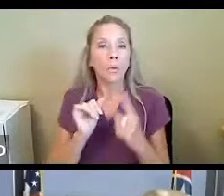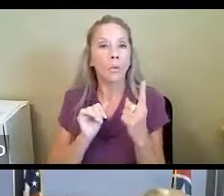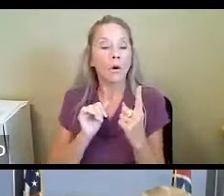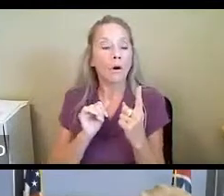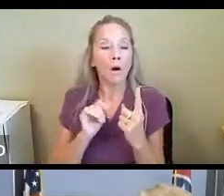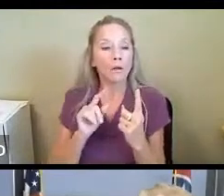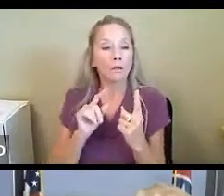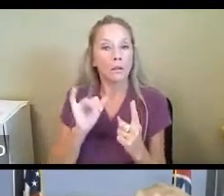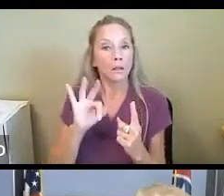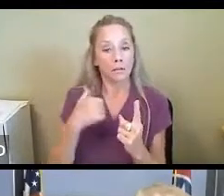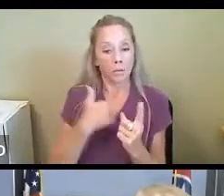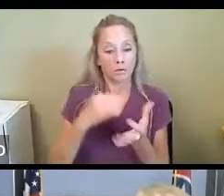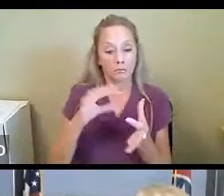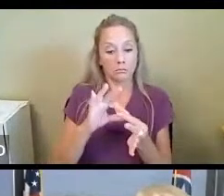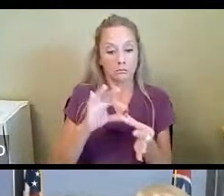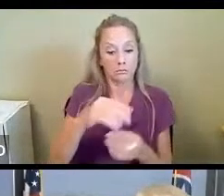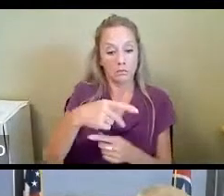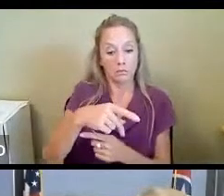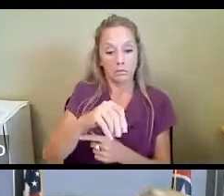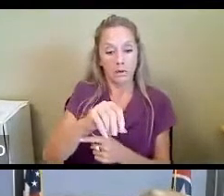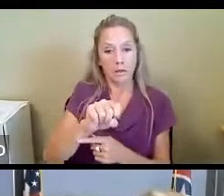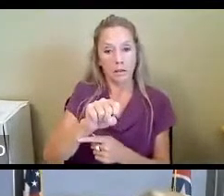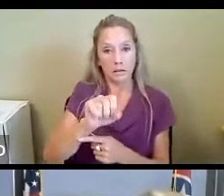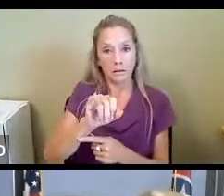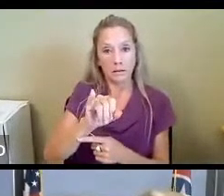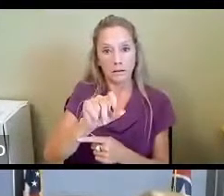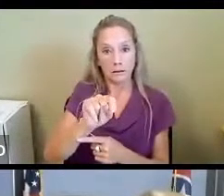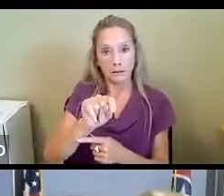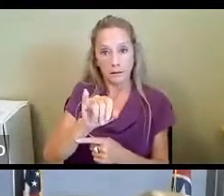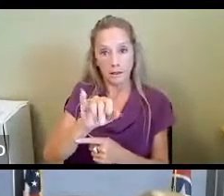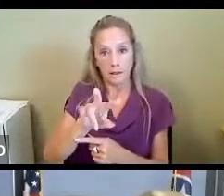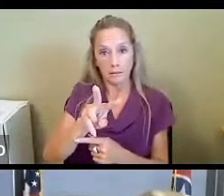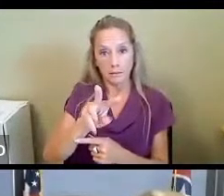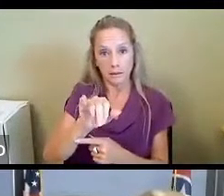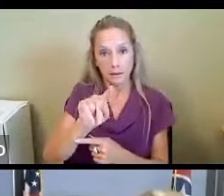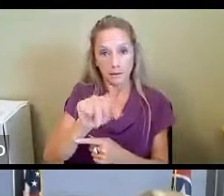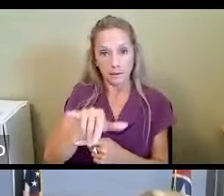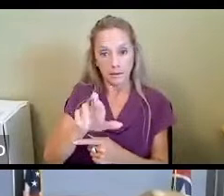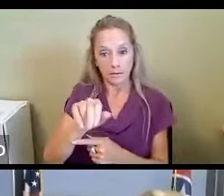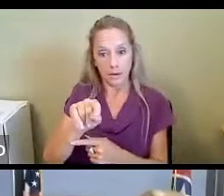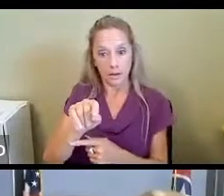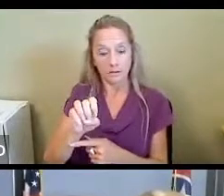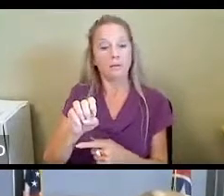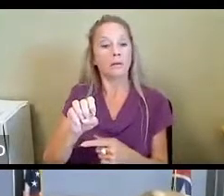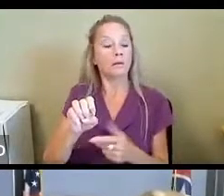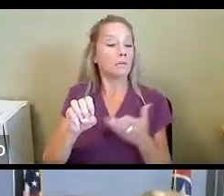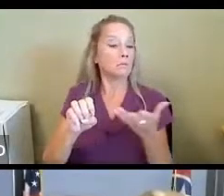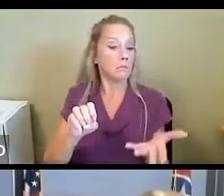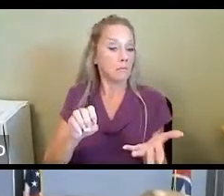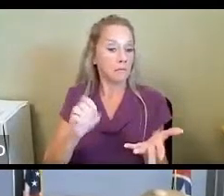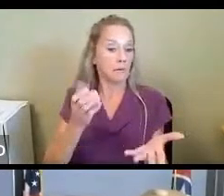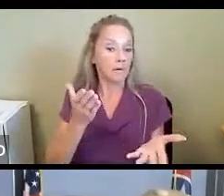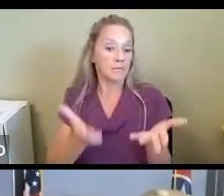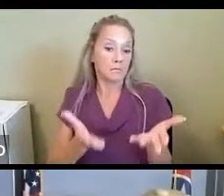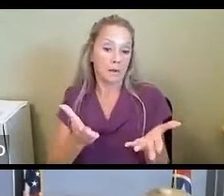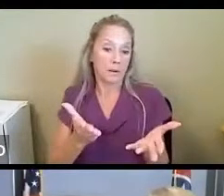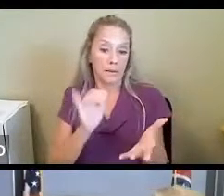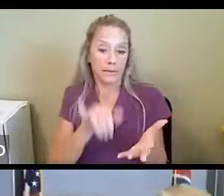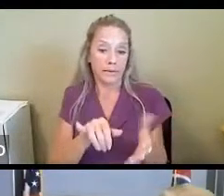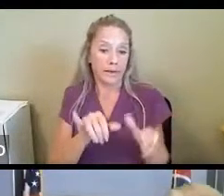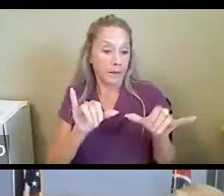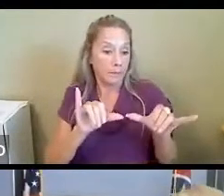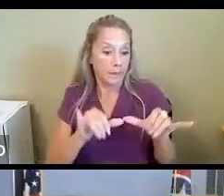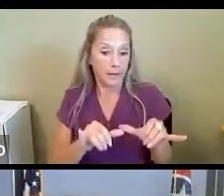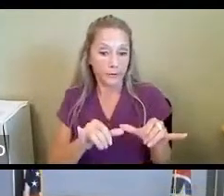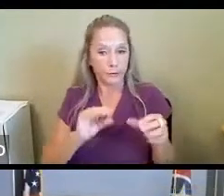positivity rate is that it may be a metric that gets us rowing in the same direction on this,